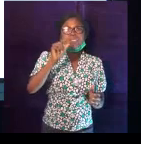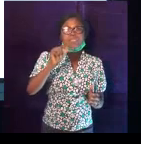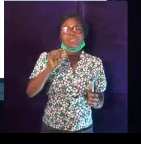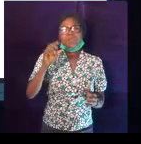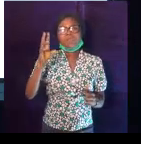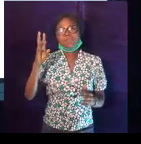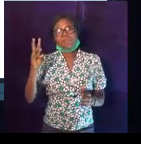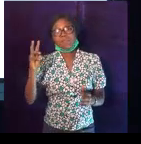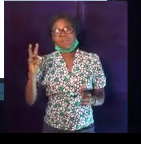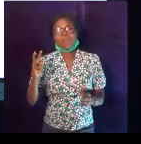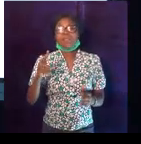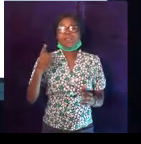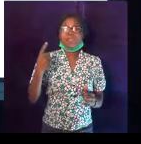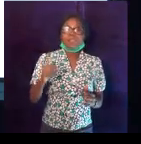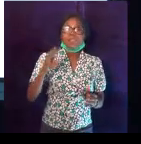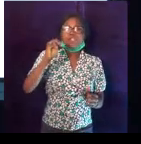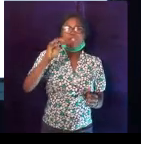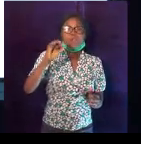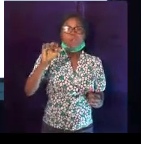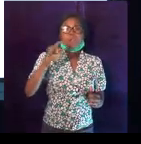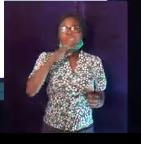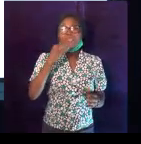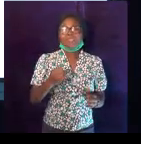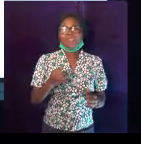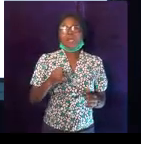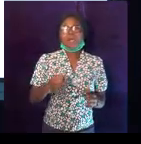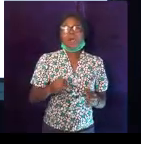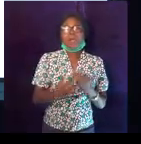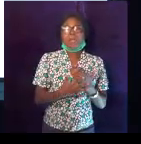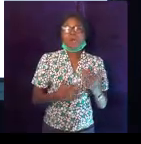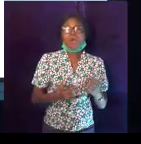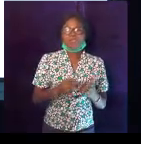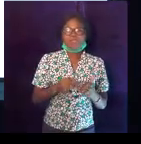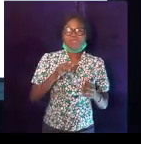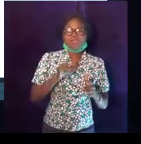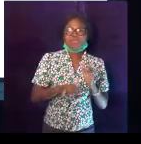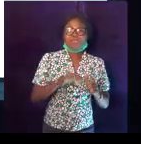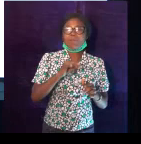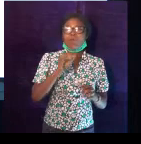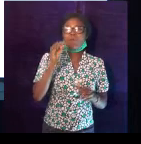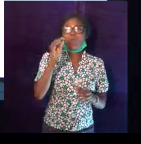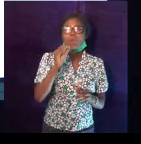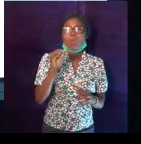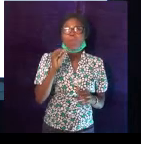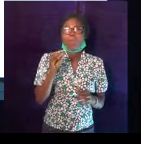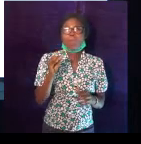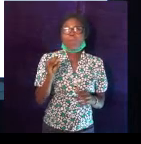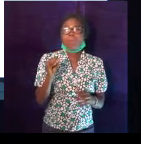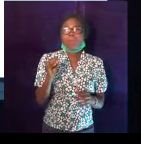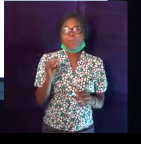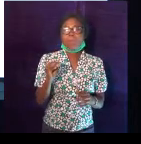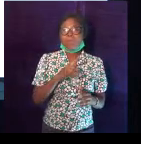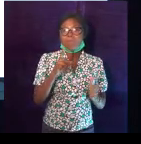20%, this has 28%, and this has 16%. So the mode here is type O, blood type O. Let's see another one.